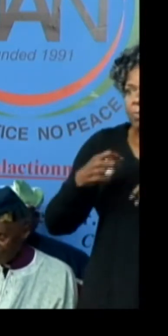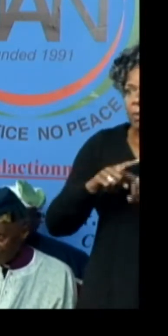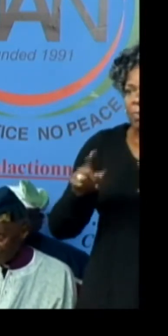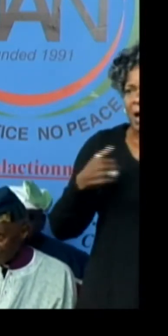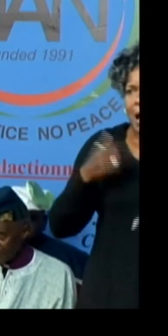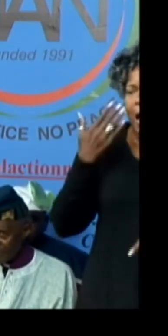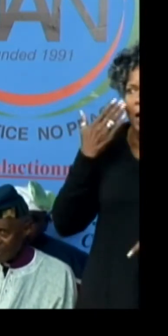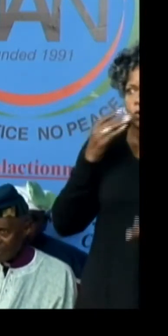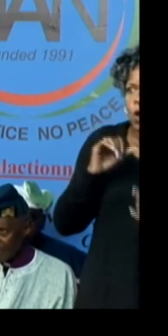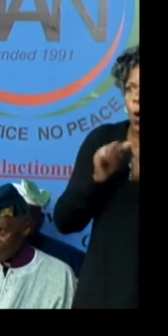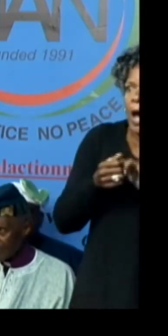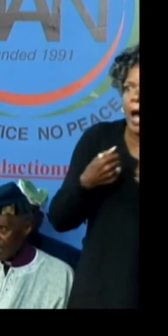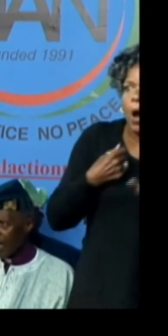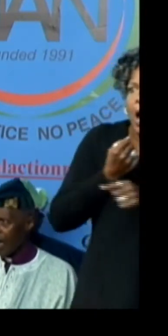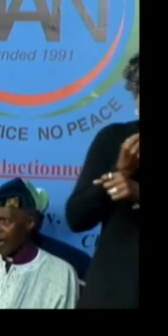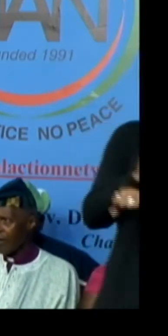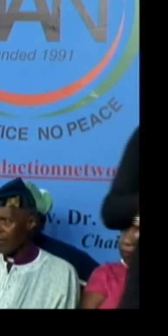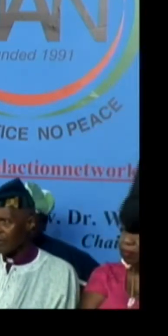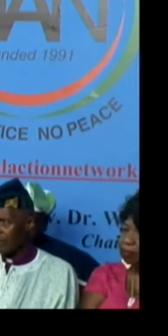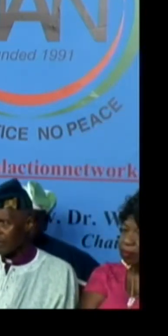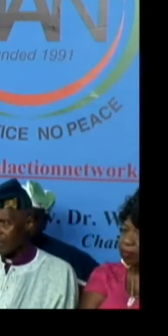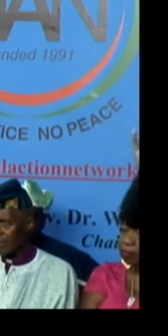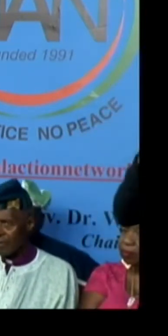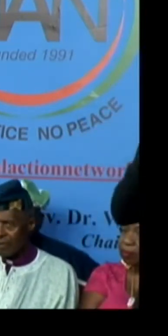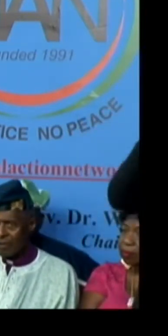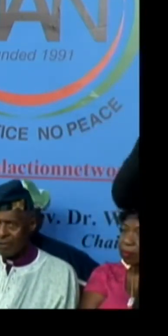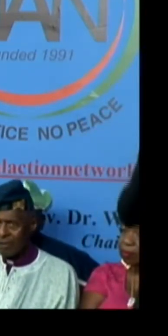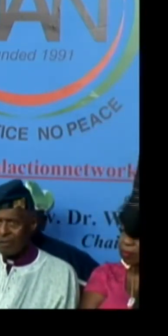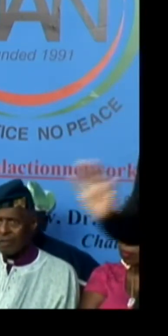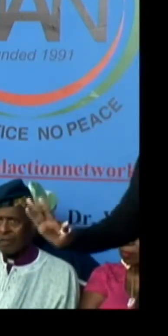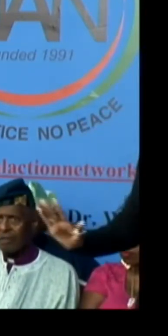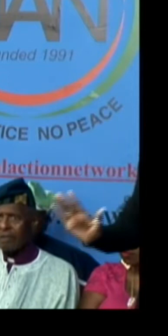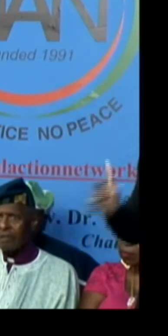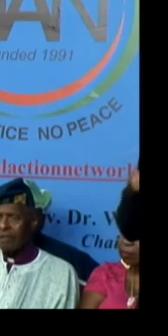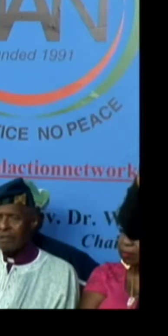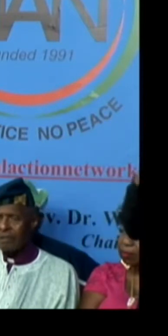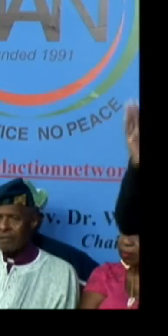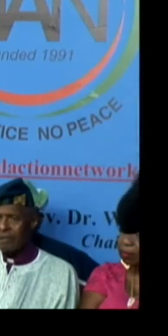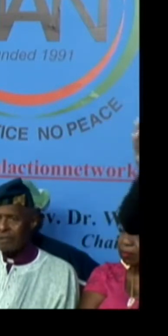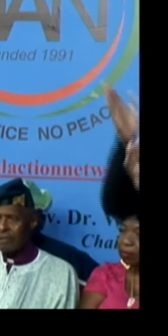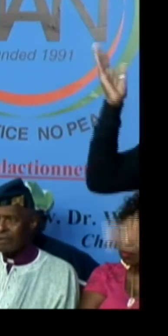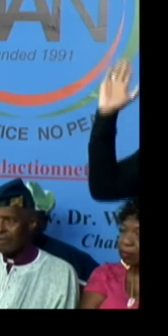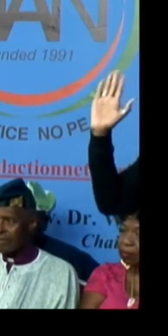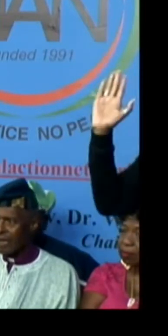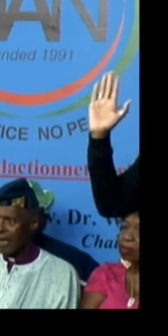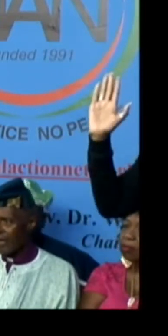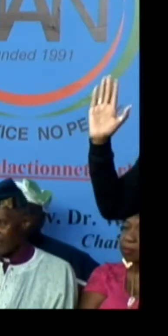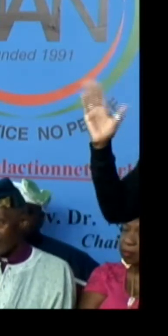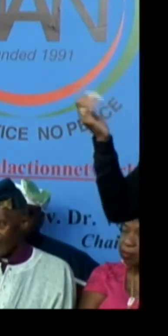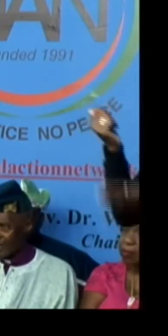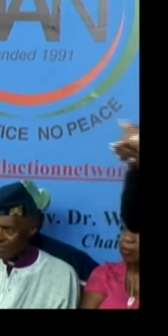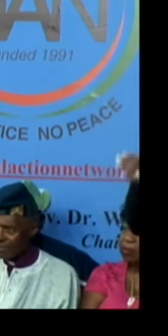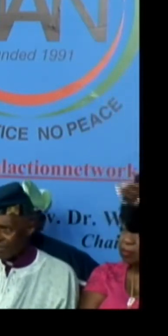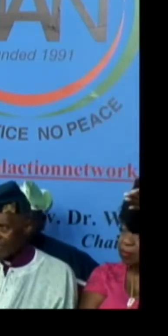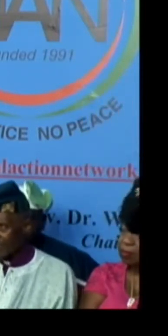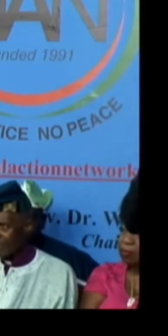But he make a way anyhow. Yes. I was raised by a woman of faith.